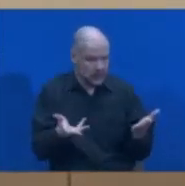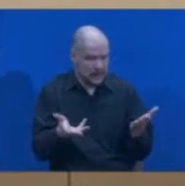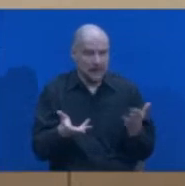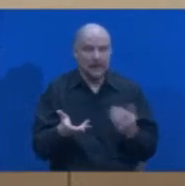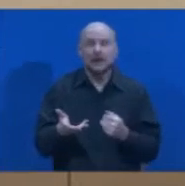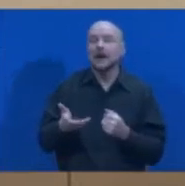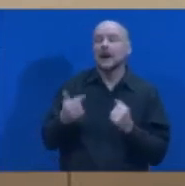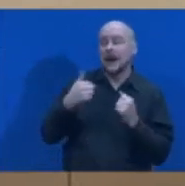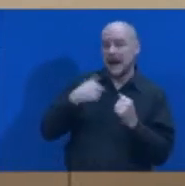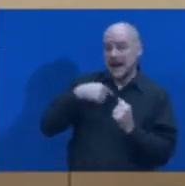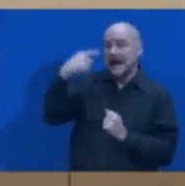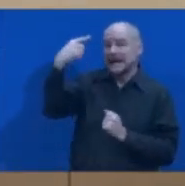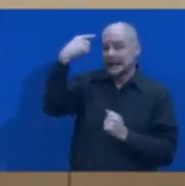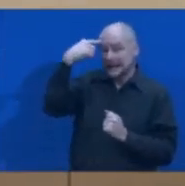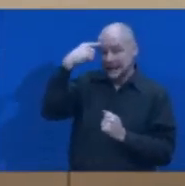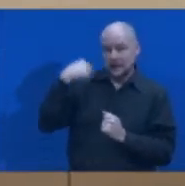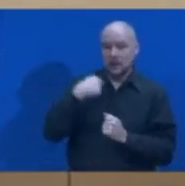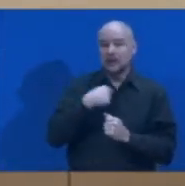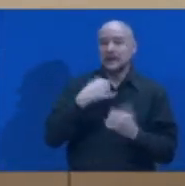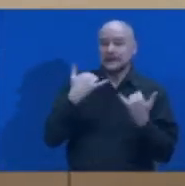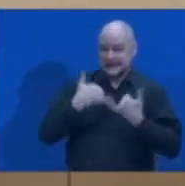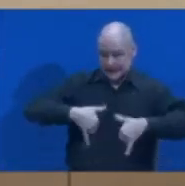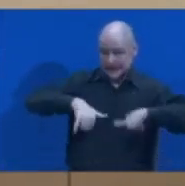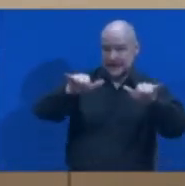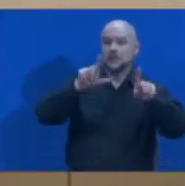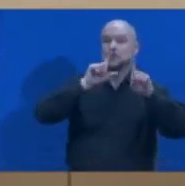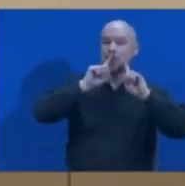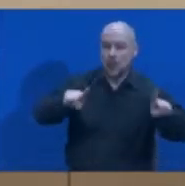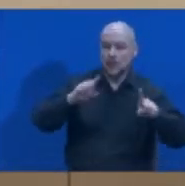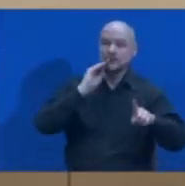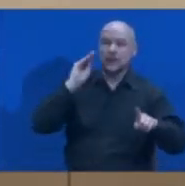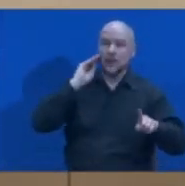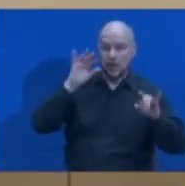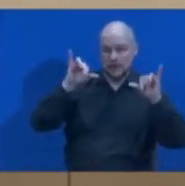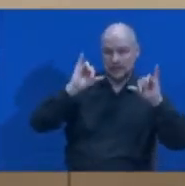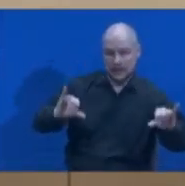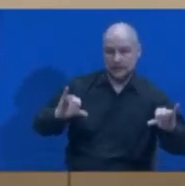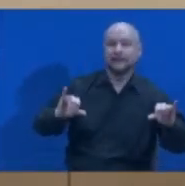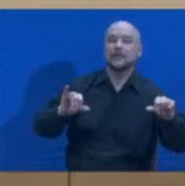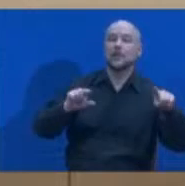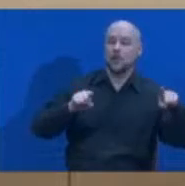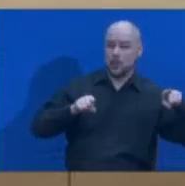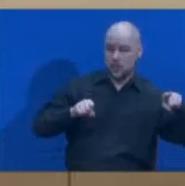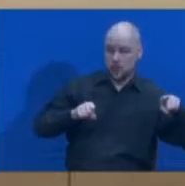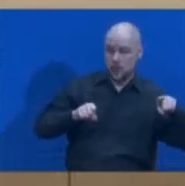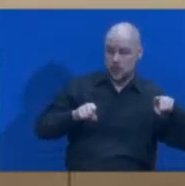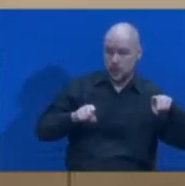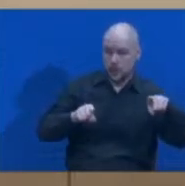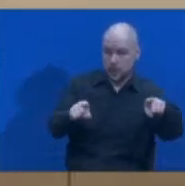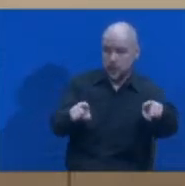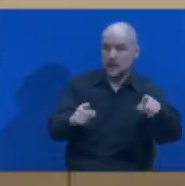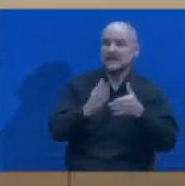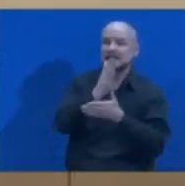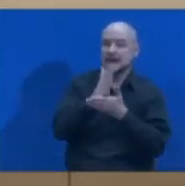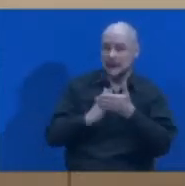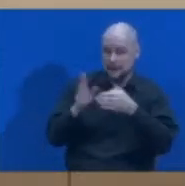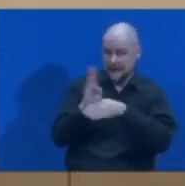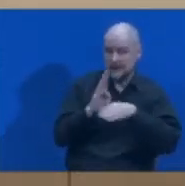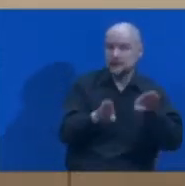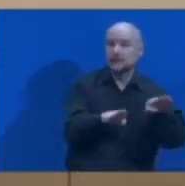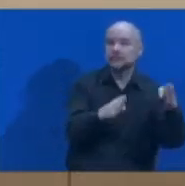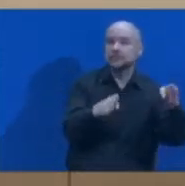I think the fact that we still have a stay-at-home order in place while we are starting to loosen some of the